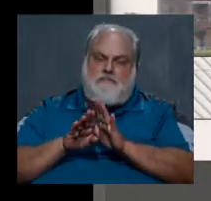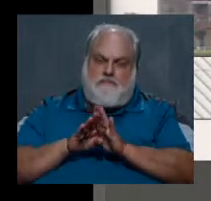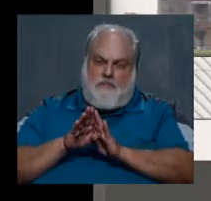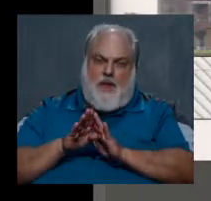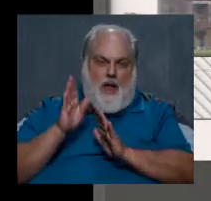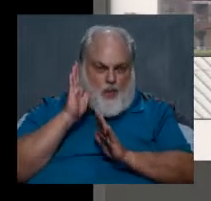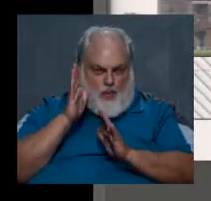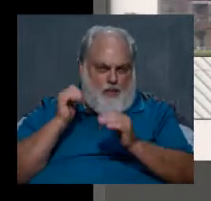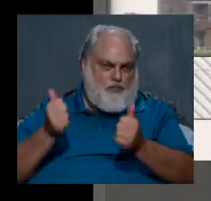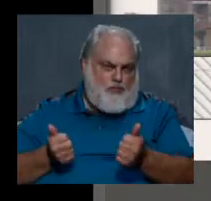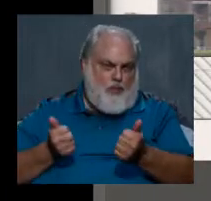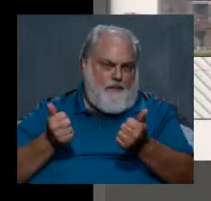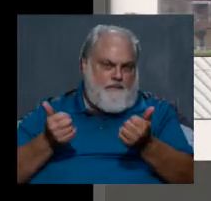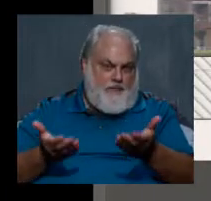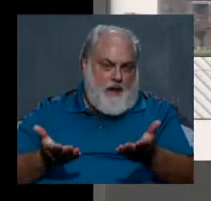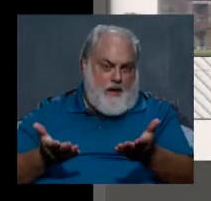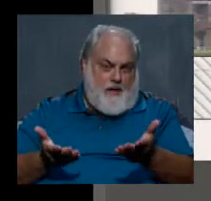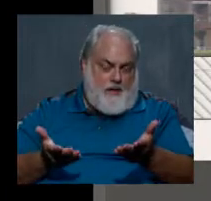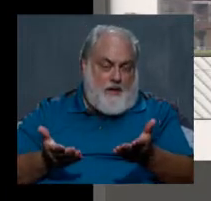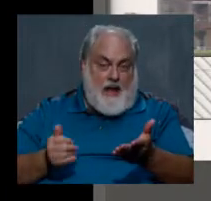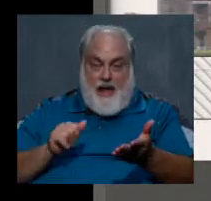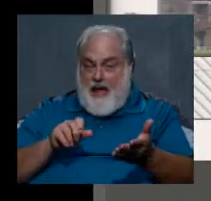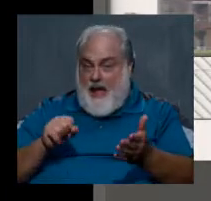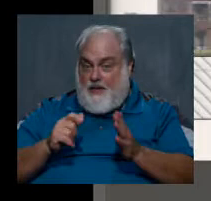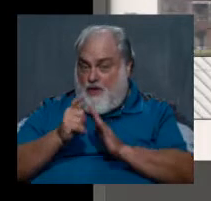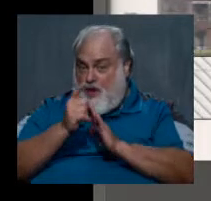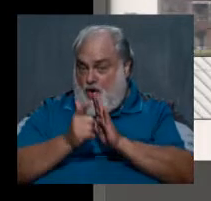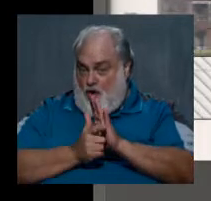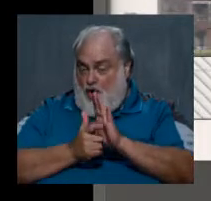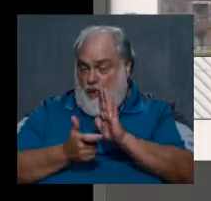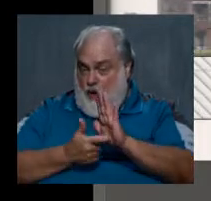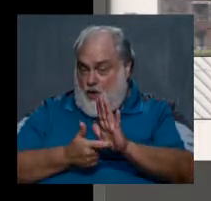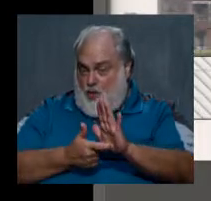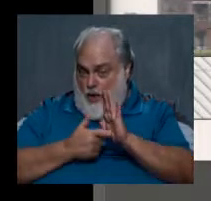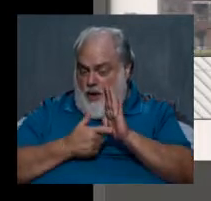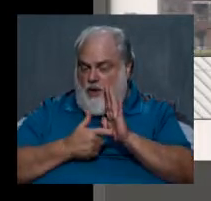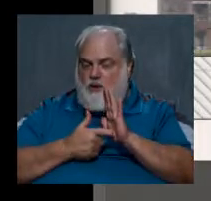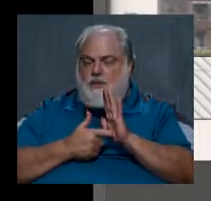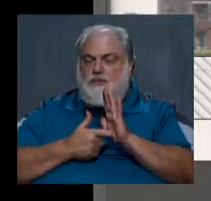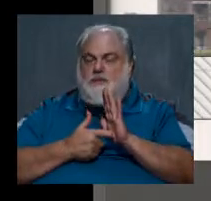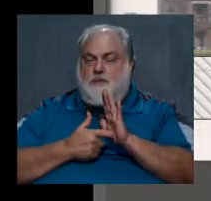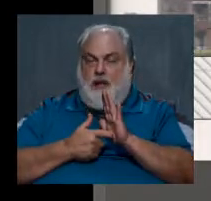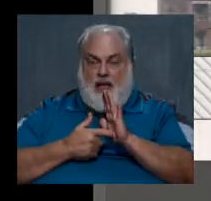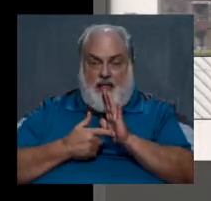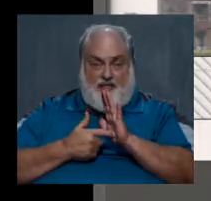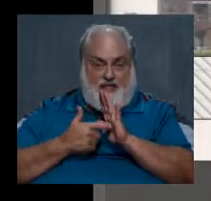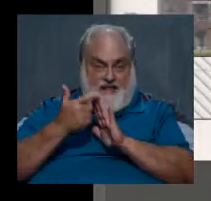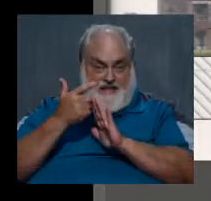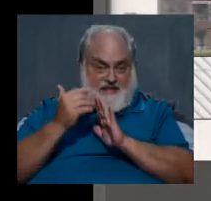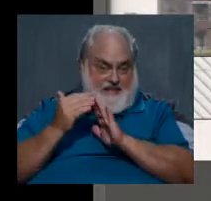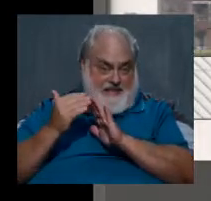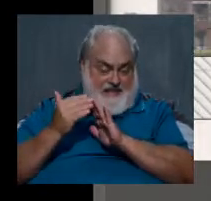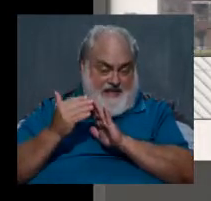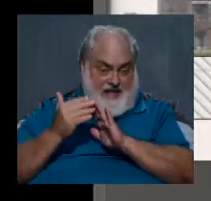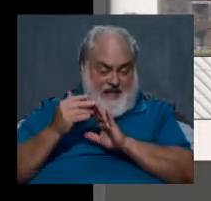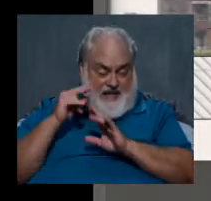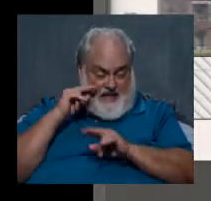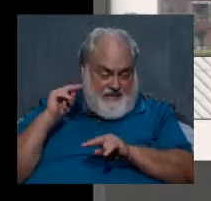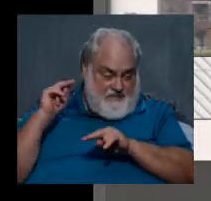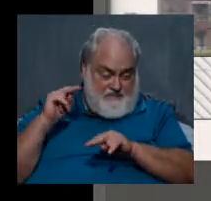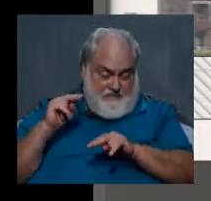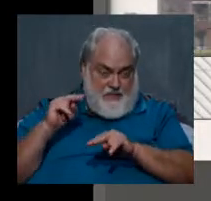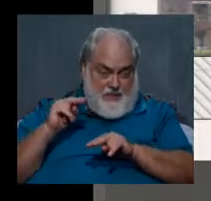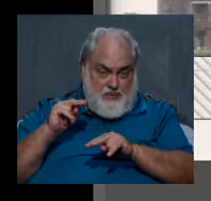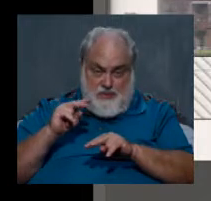will provide for, as we are required to, by the city, and they are the authority having jurisdiction over this